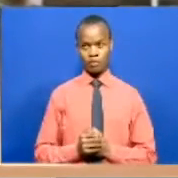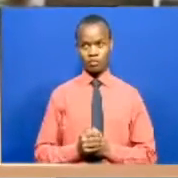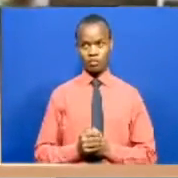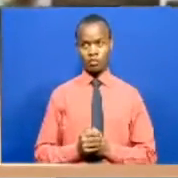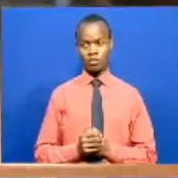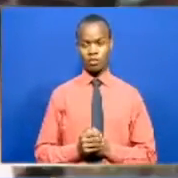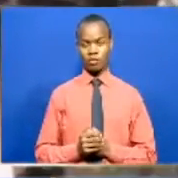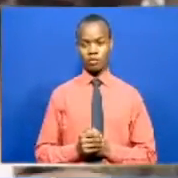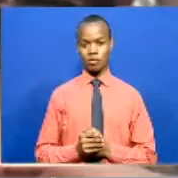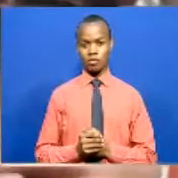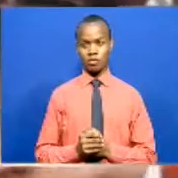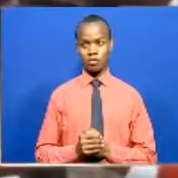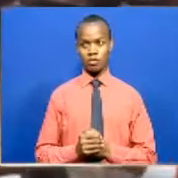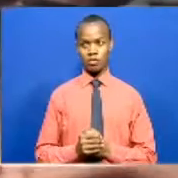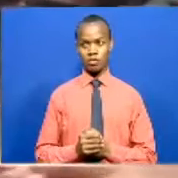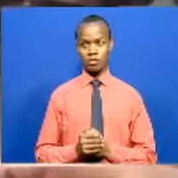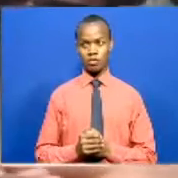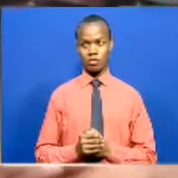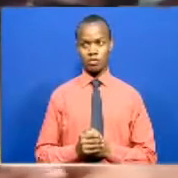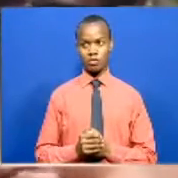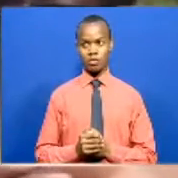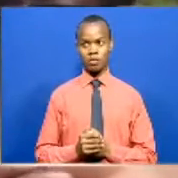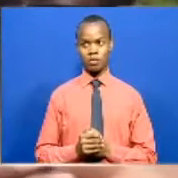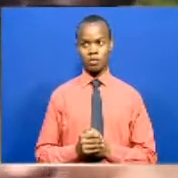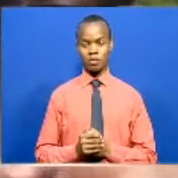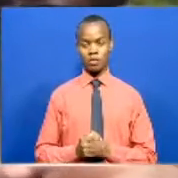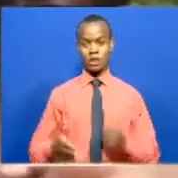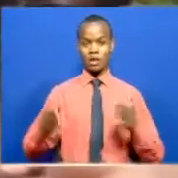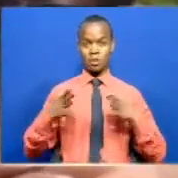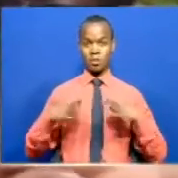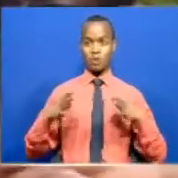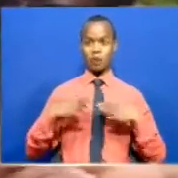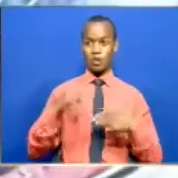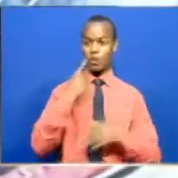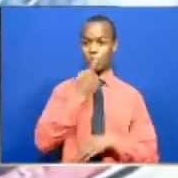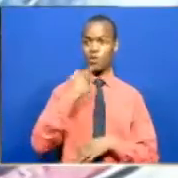News. Wale wagonjwa wa COVID wanapaswa kuletwa kwa hospitali za